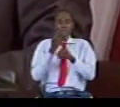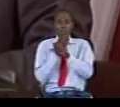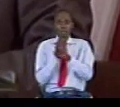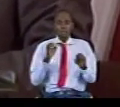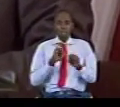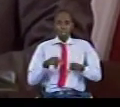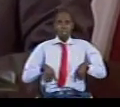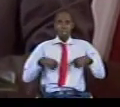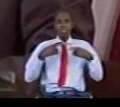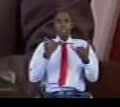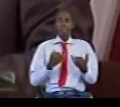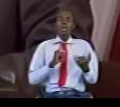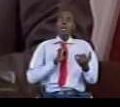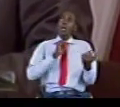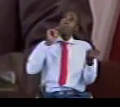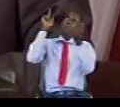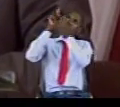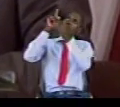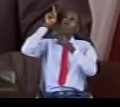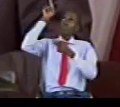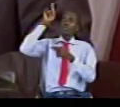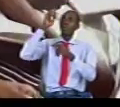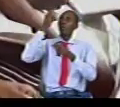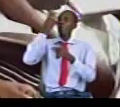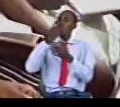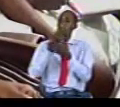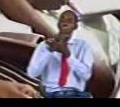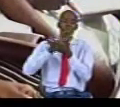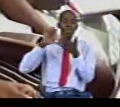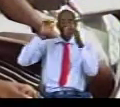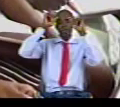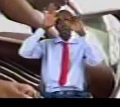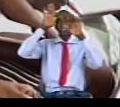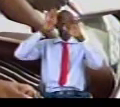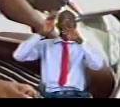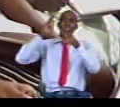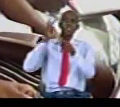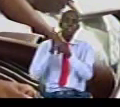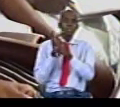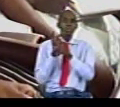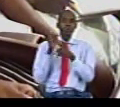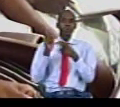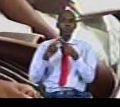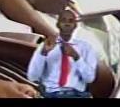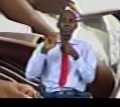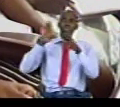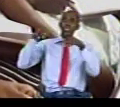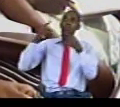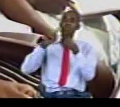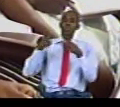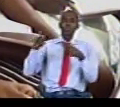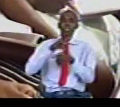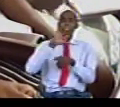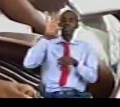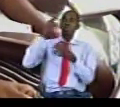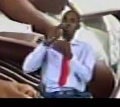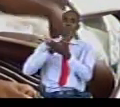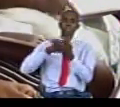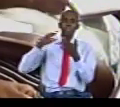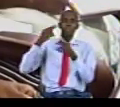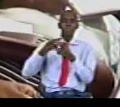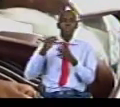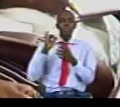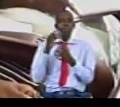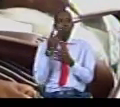Holy Father, keep through thine own name those whom thou hast given me, that they may be